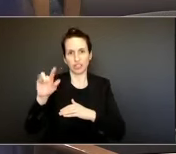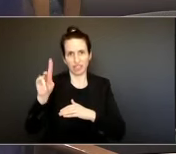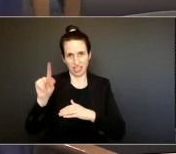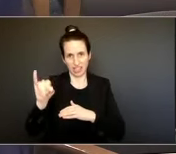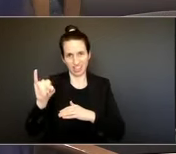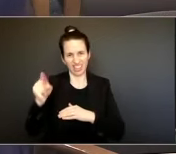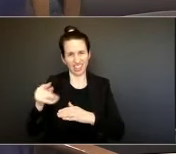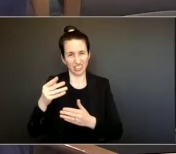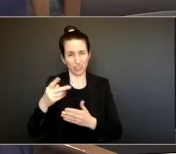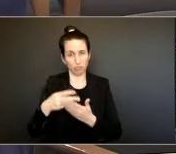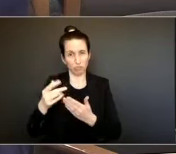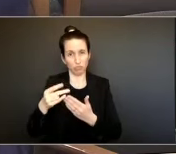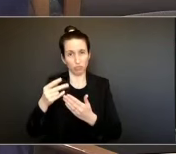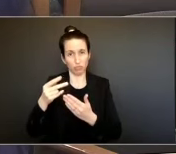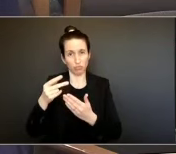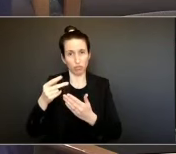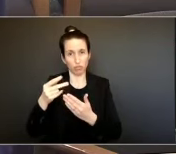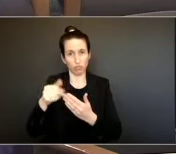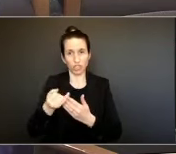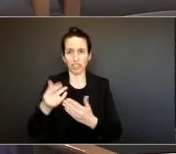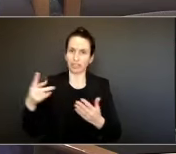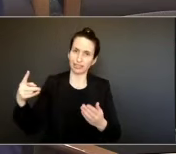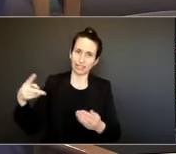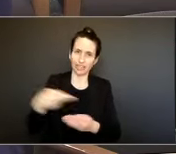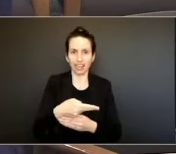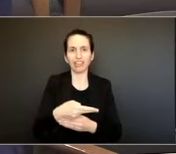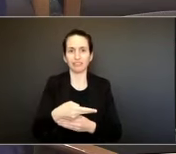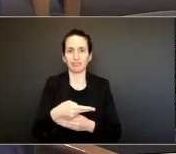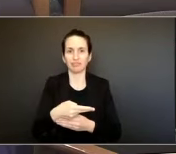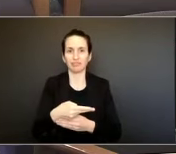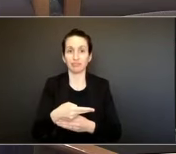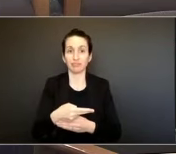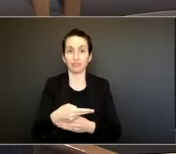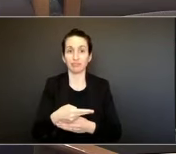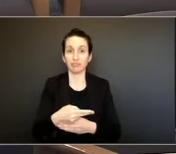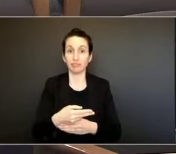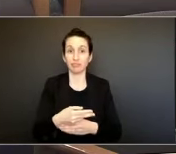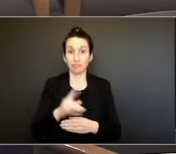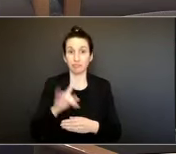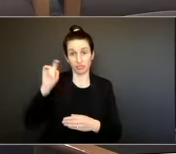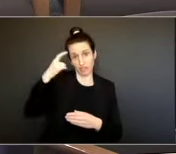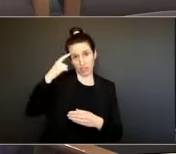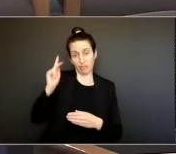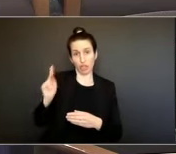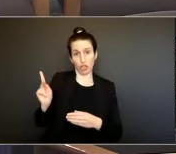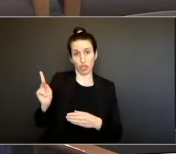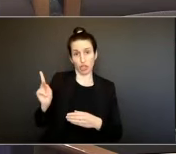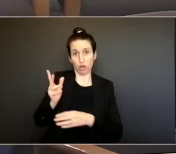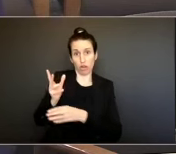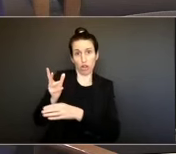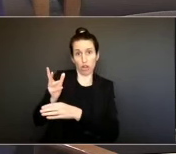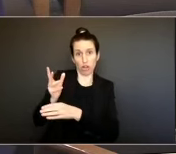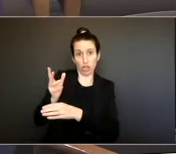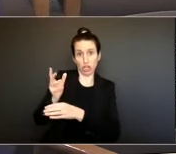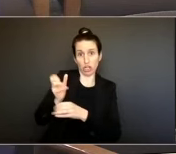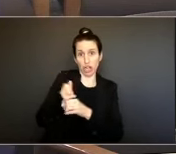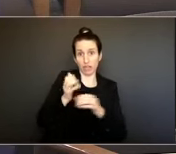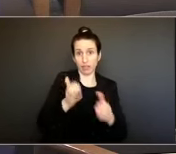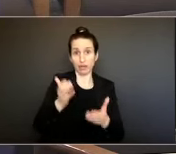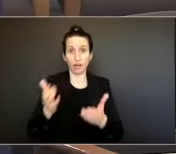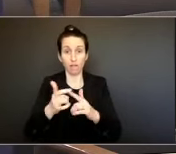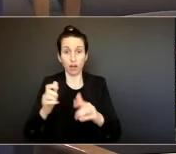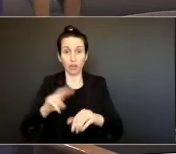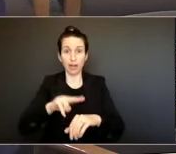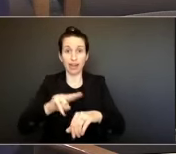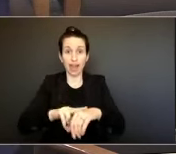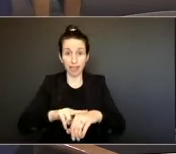initiative that Governor Kitzhaber got from this was from the National Federal Mental Health Services arm called the Center